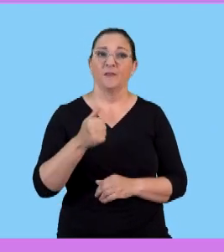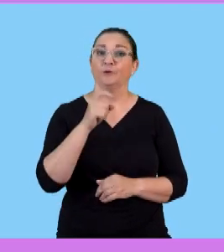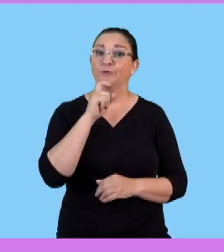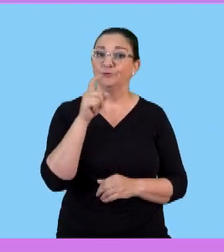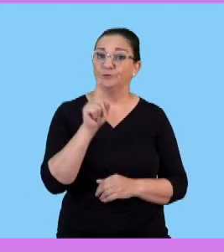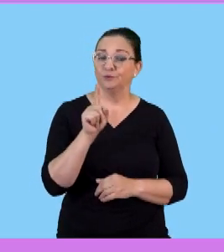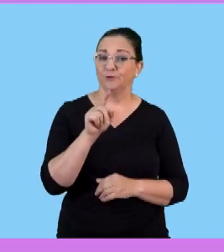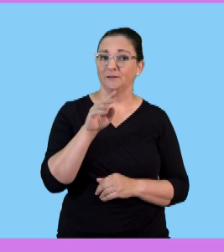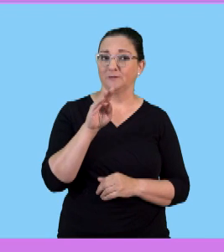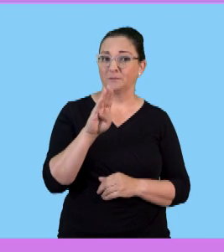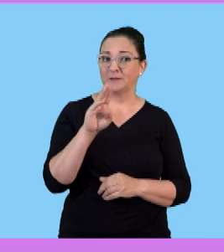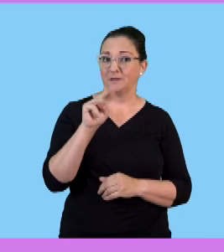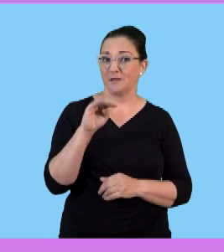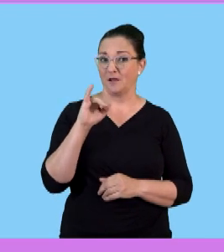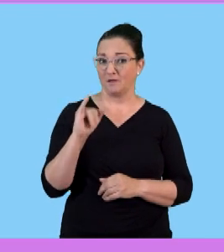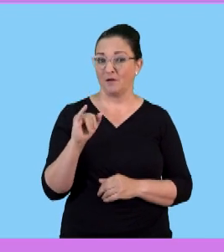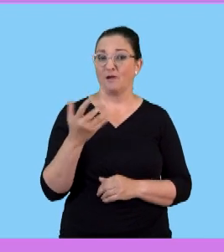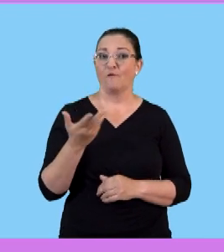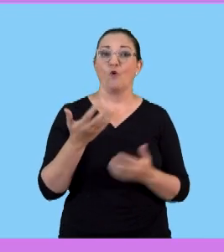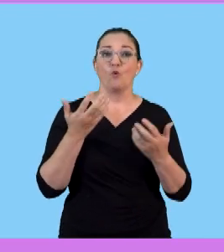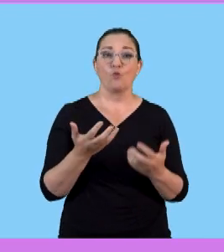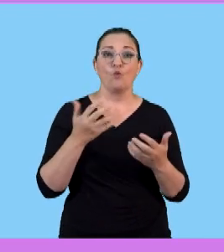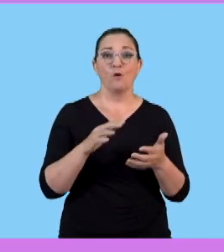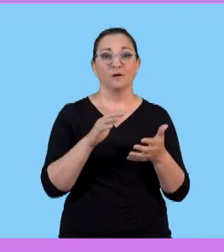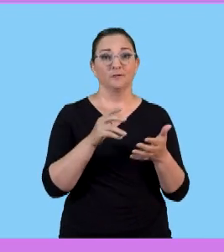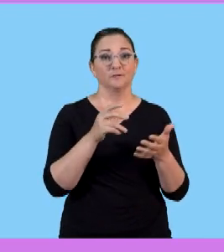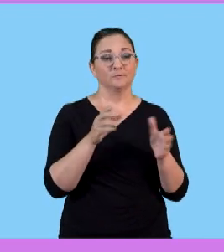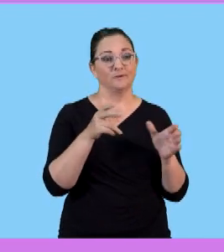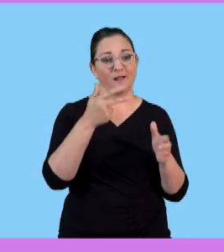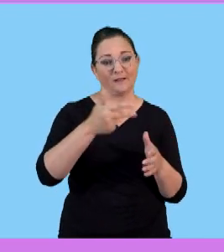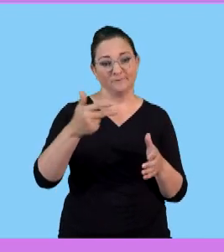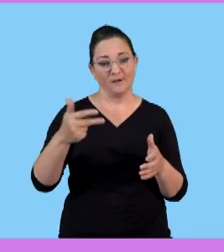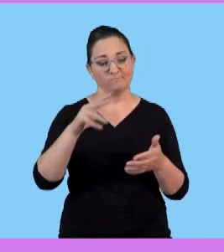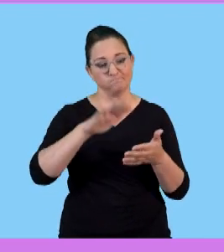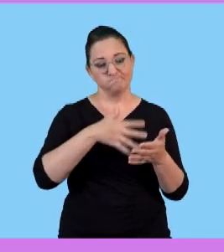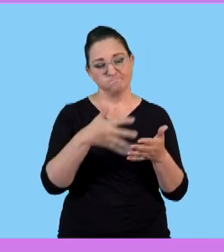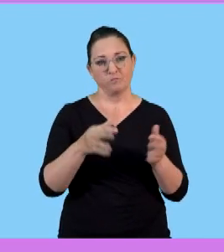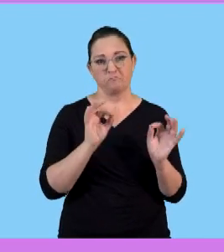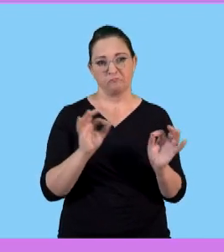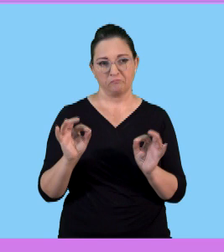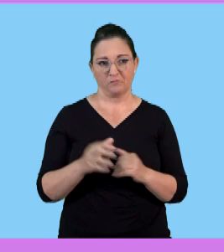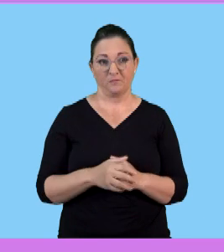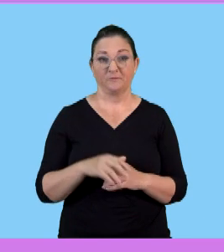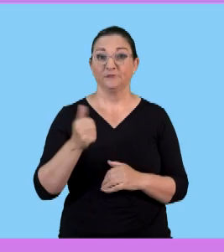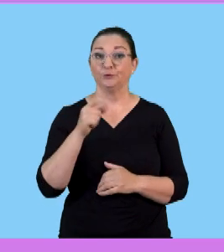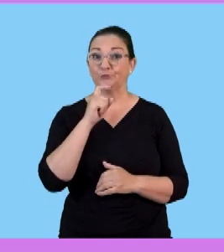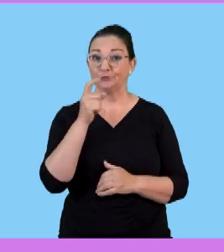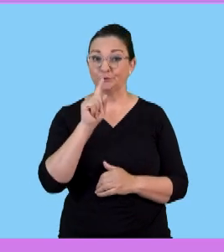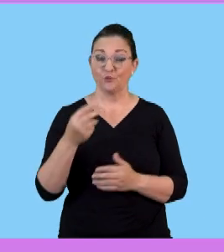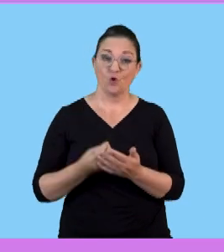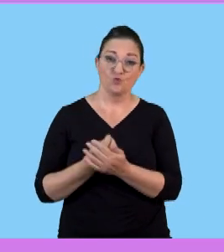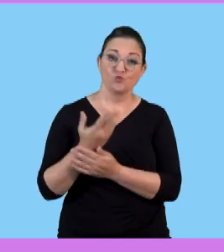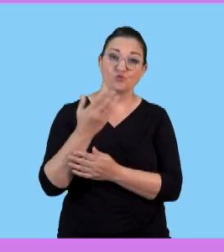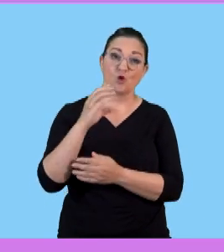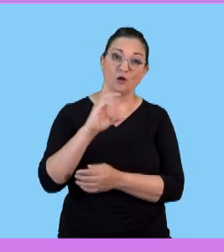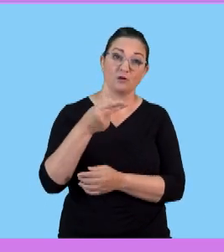then use the BMI weight classification table successfully. Then also use growth charts